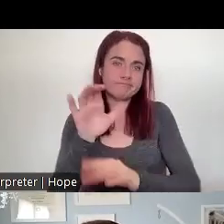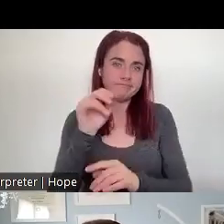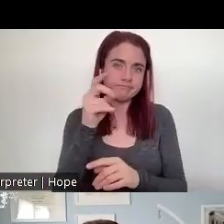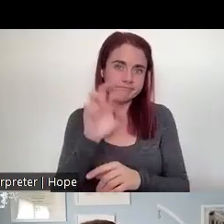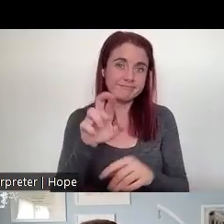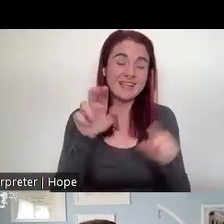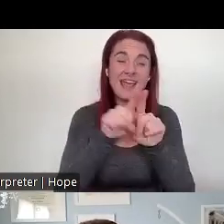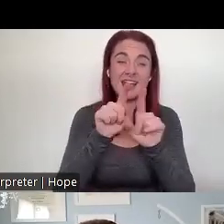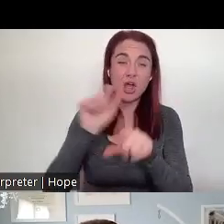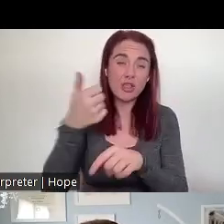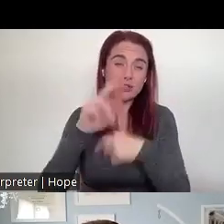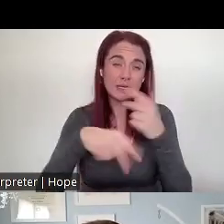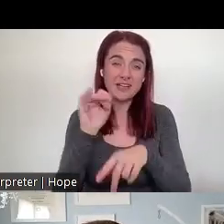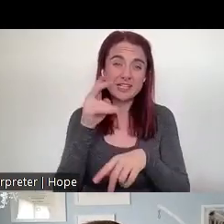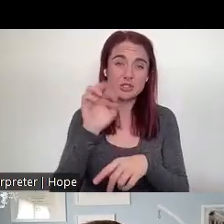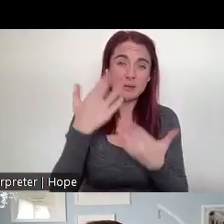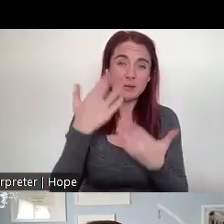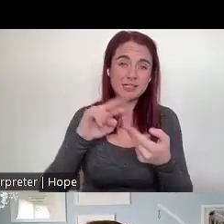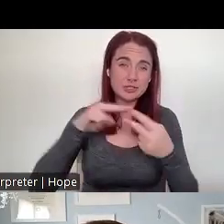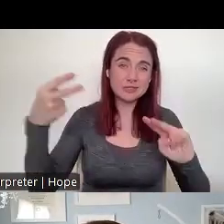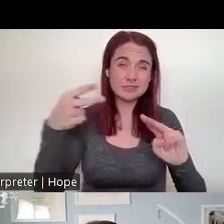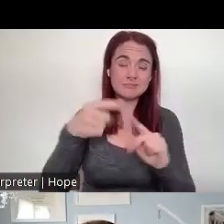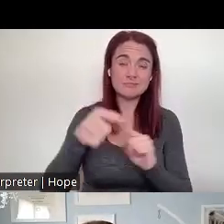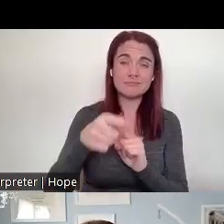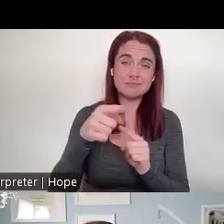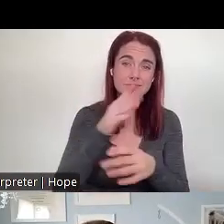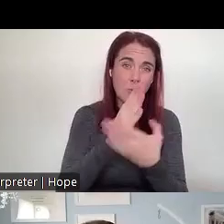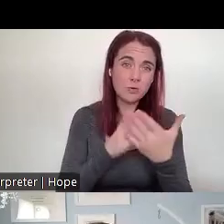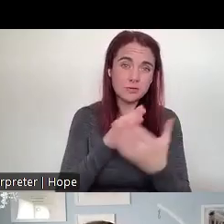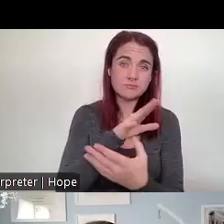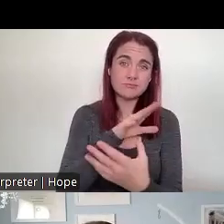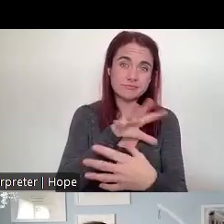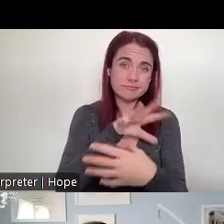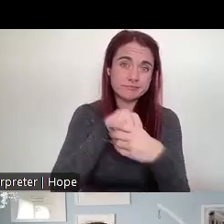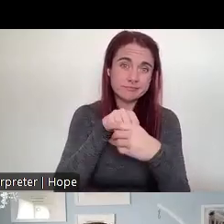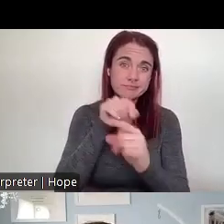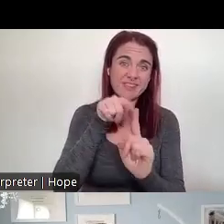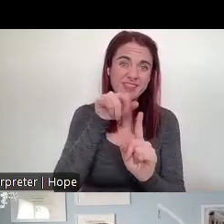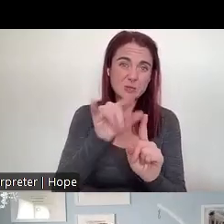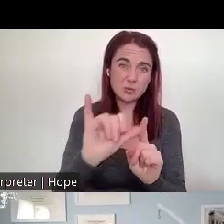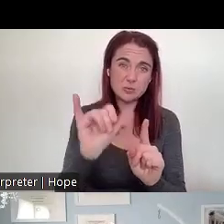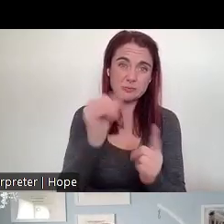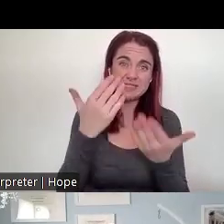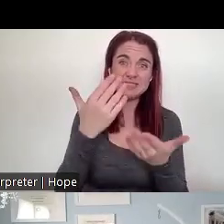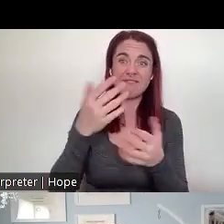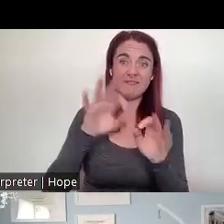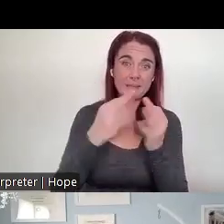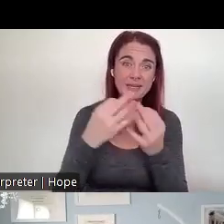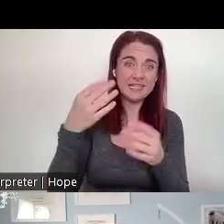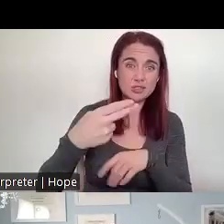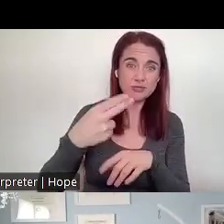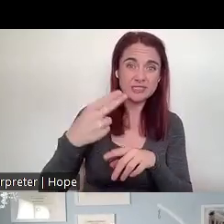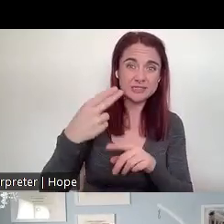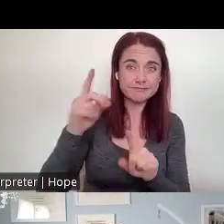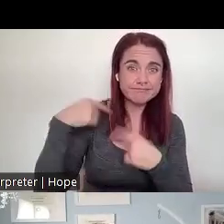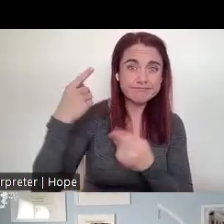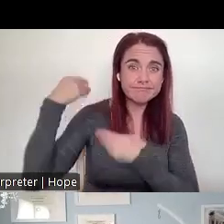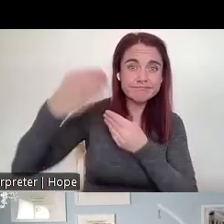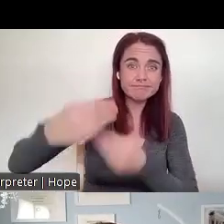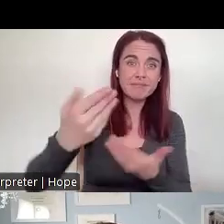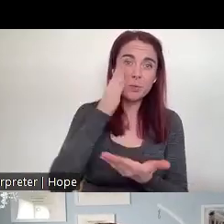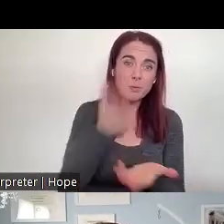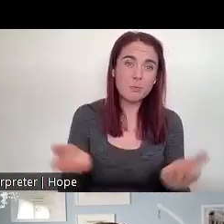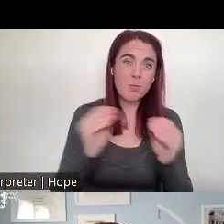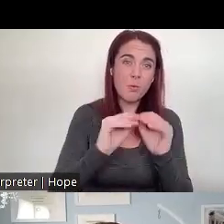cancers, there may be a genetic component related to it, so a family history of cervical cancer could put you more at risk. And one of the